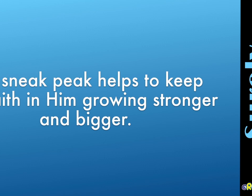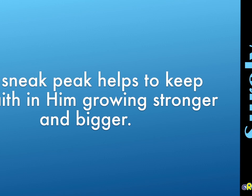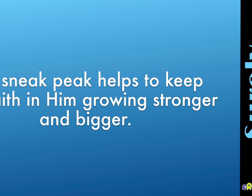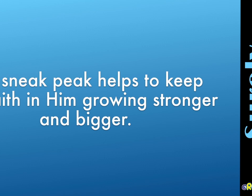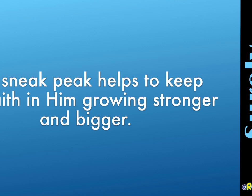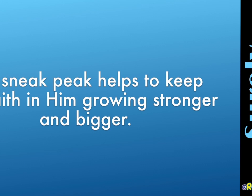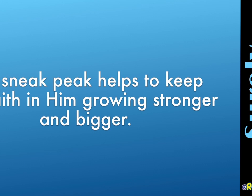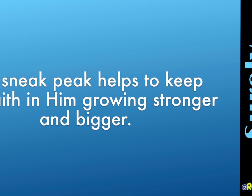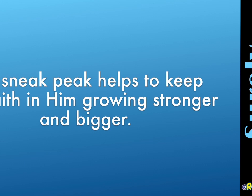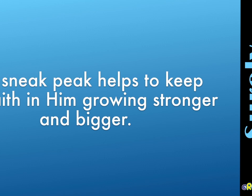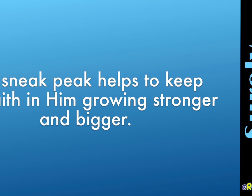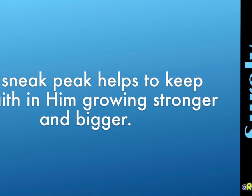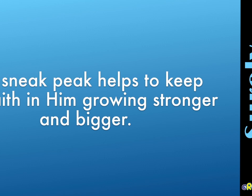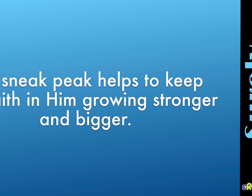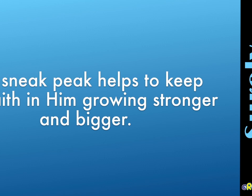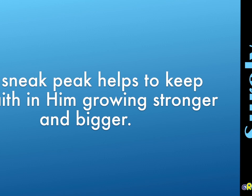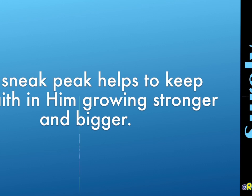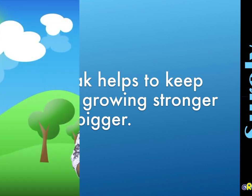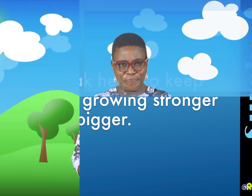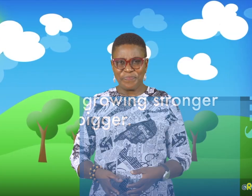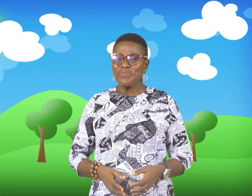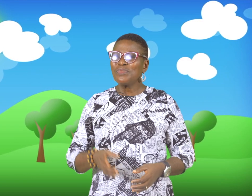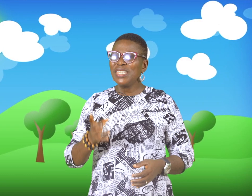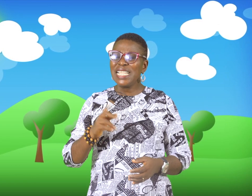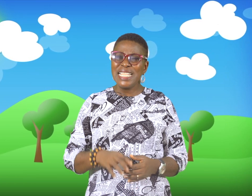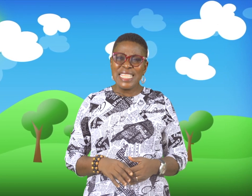belief become stronger and bigger in him.